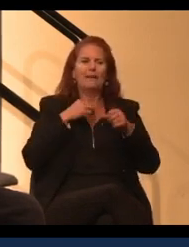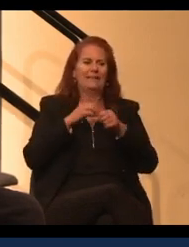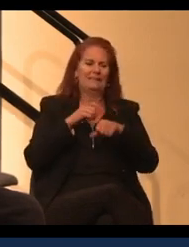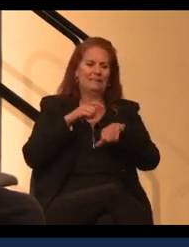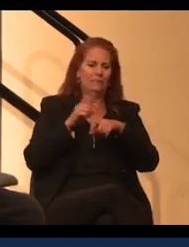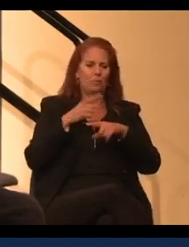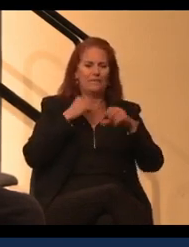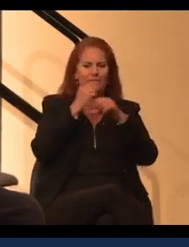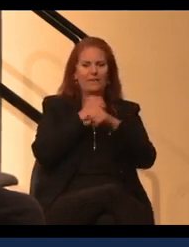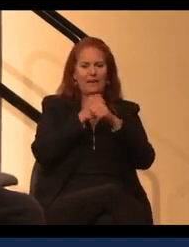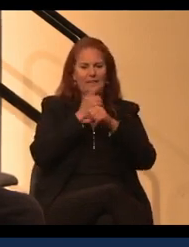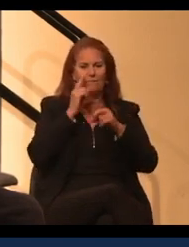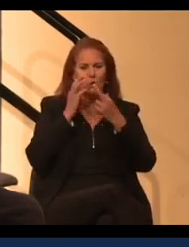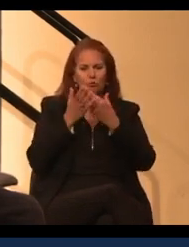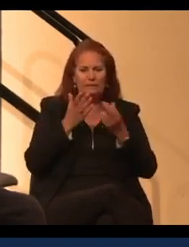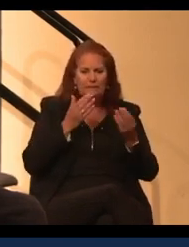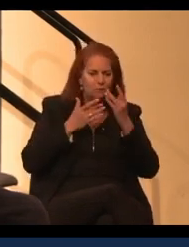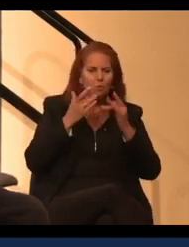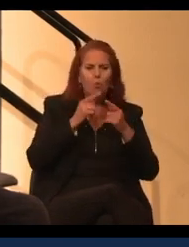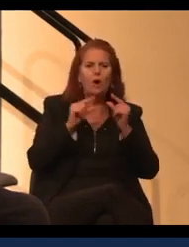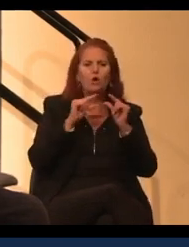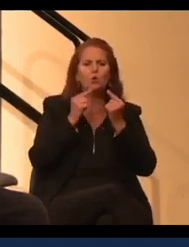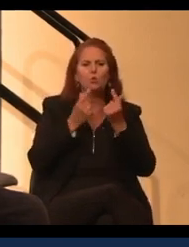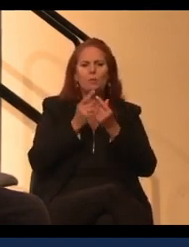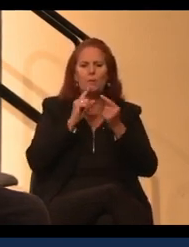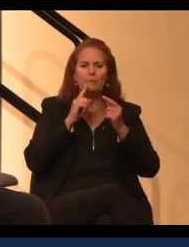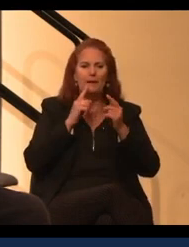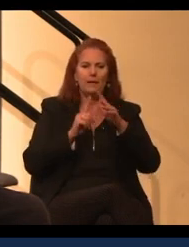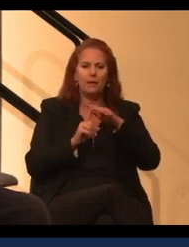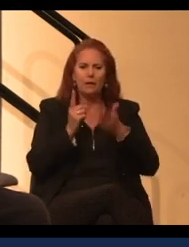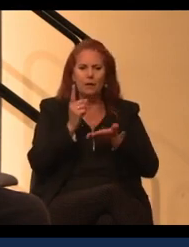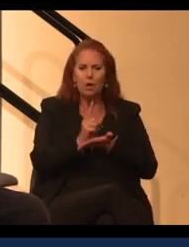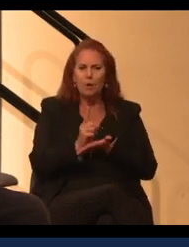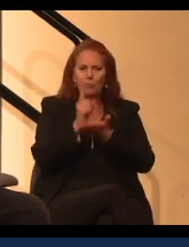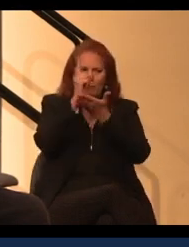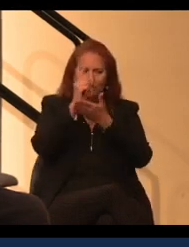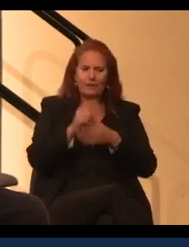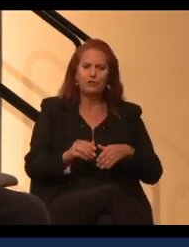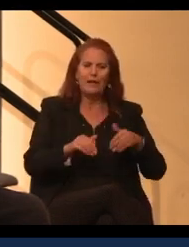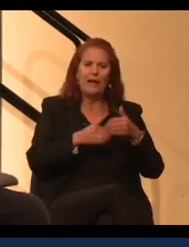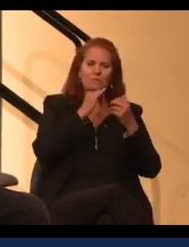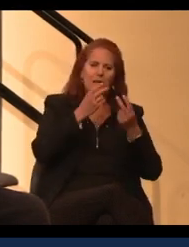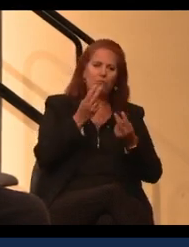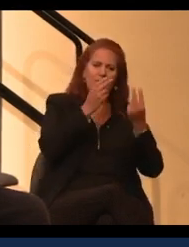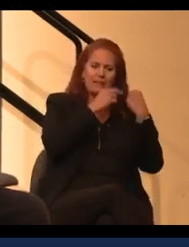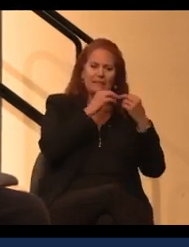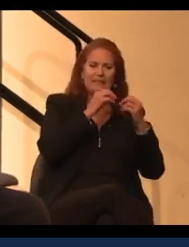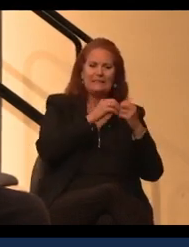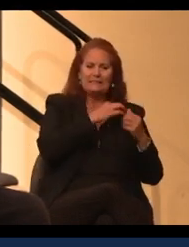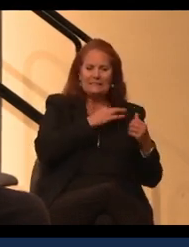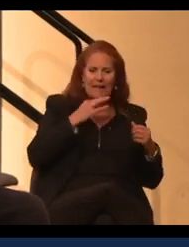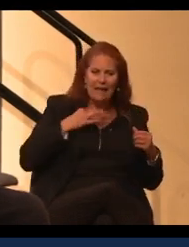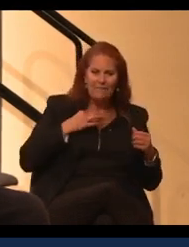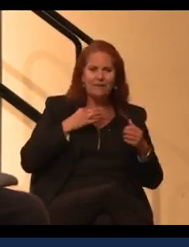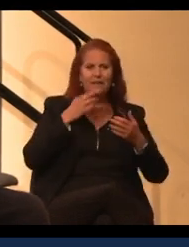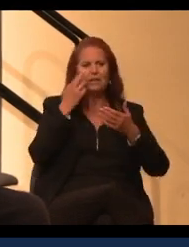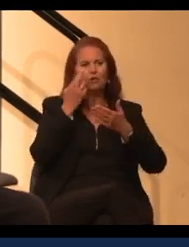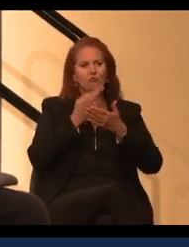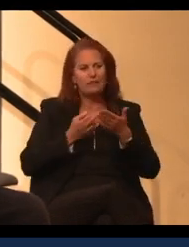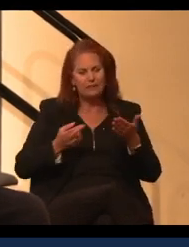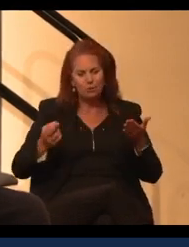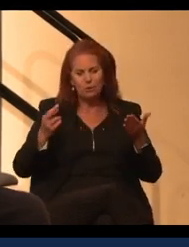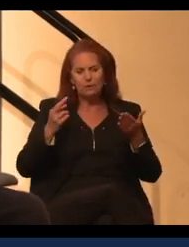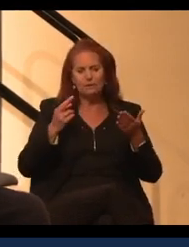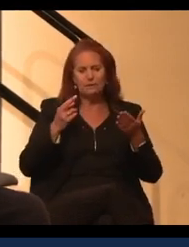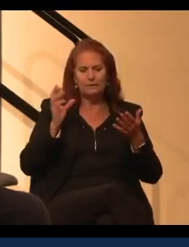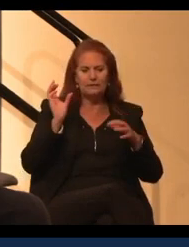where we're fighting for resources. What groups are being privileged? How is that reflected in staffing? What kind of resources are being set